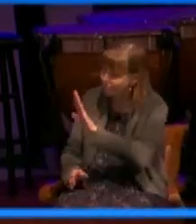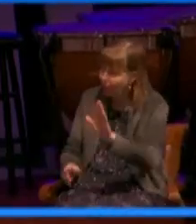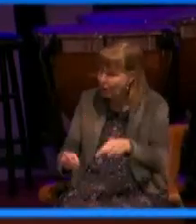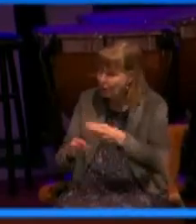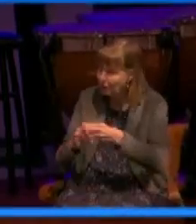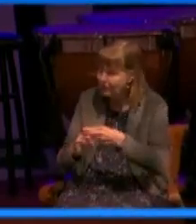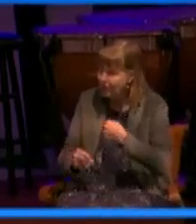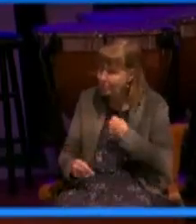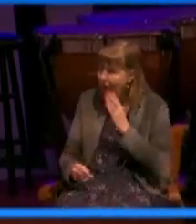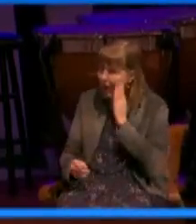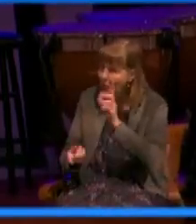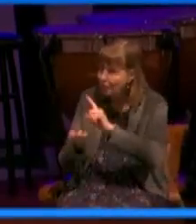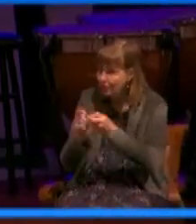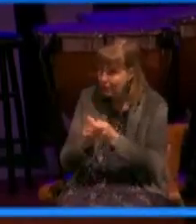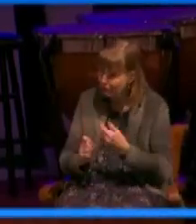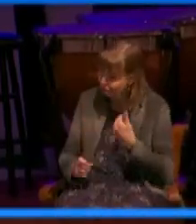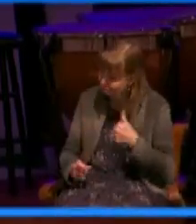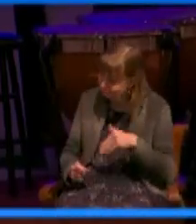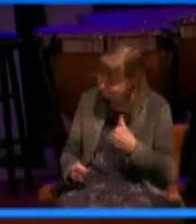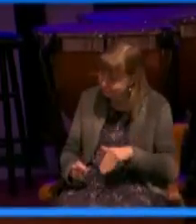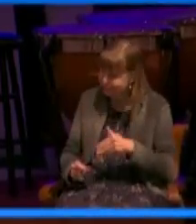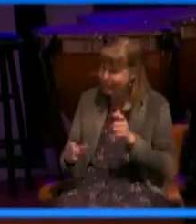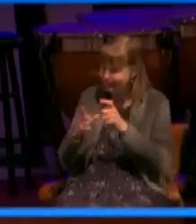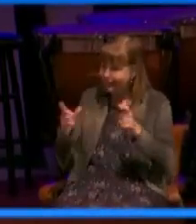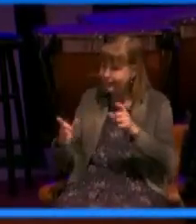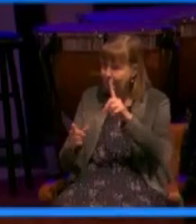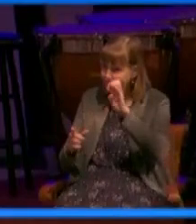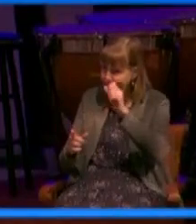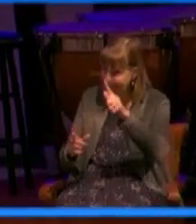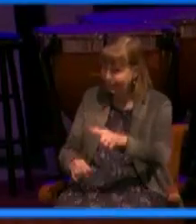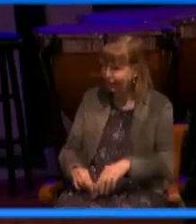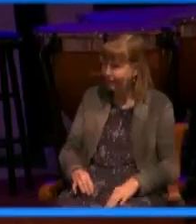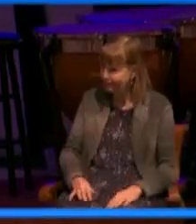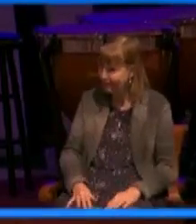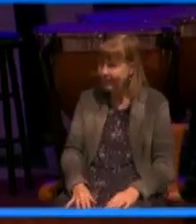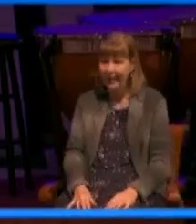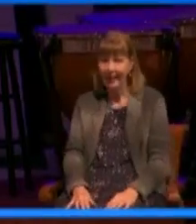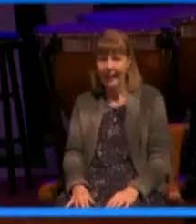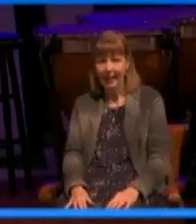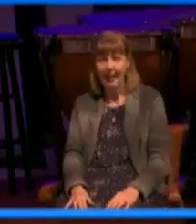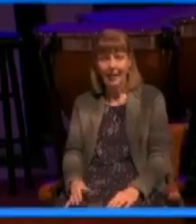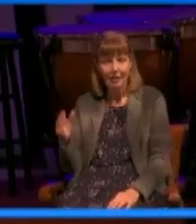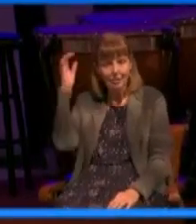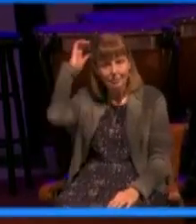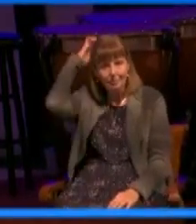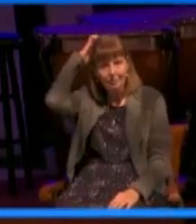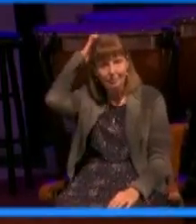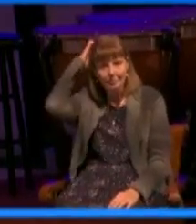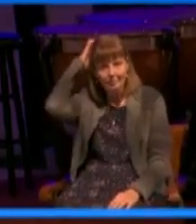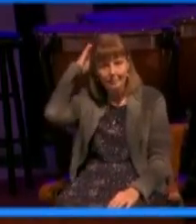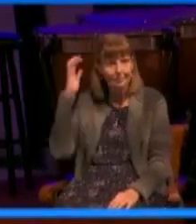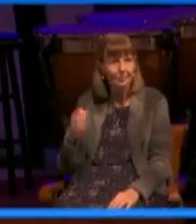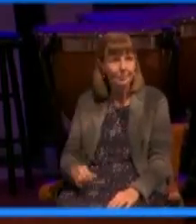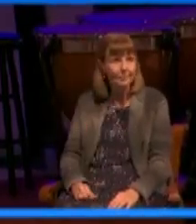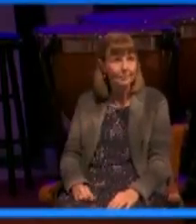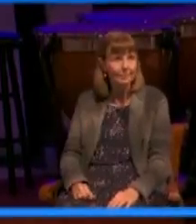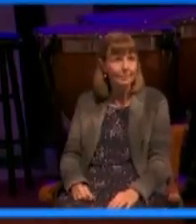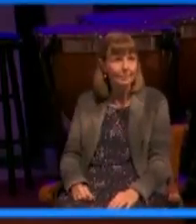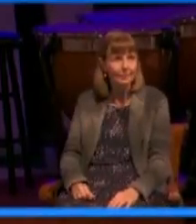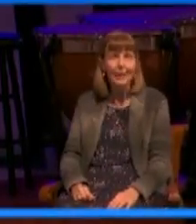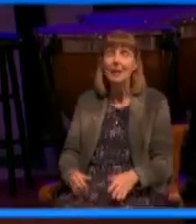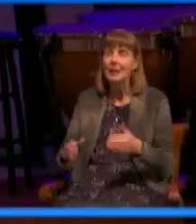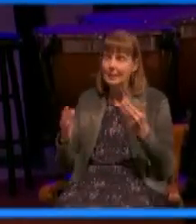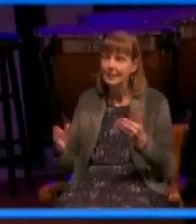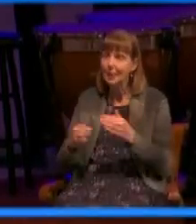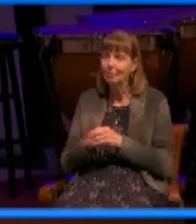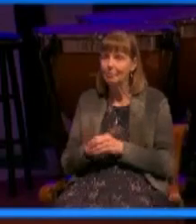moms and dads with those newborns are having breakfast this morning and meeting with our children's ministry team and learning about what it means to raise a child in the Lord.